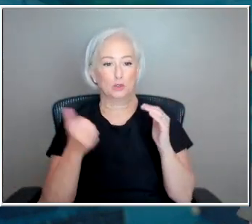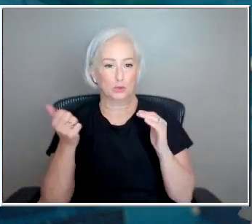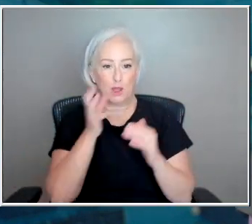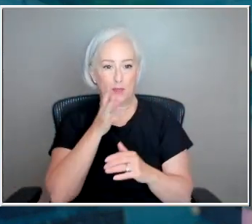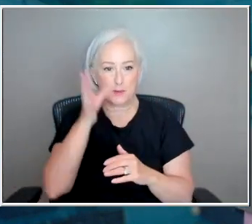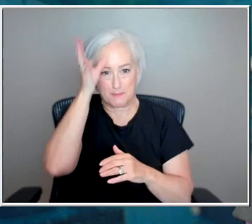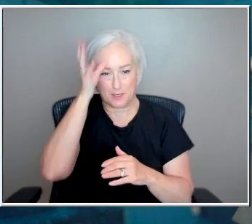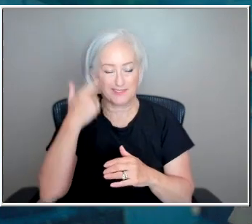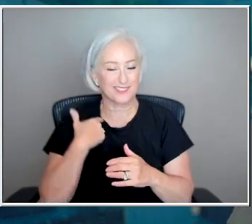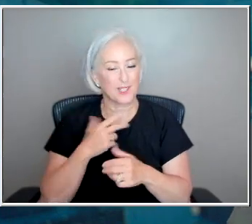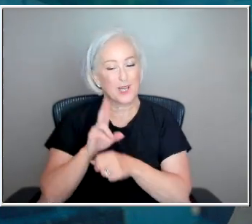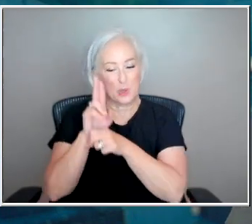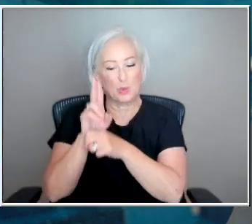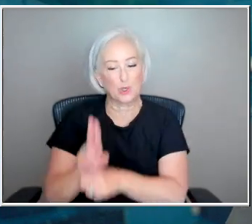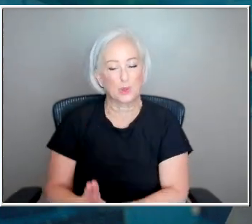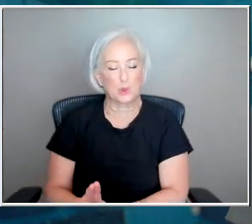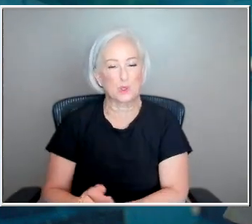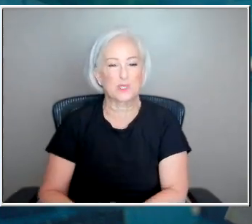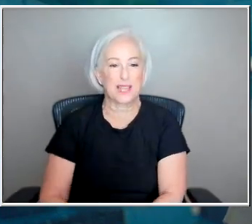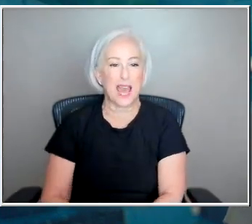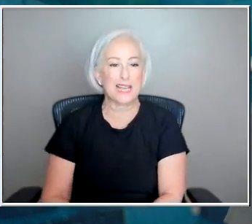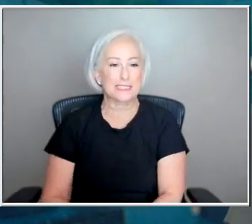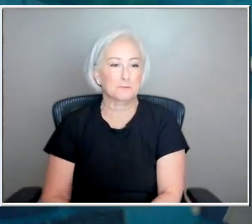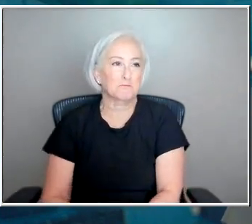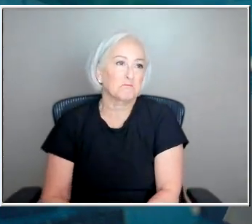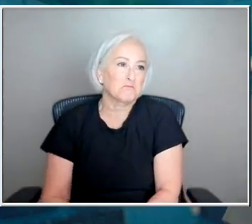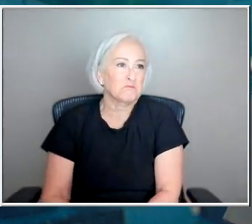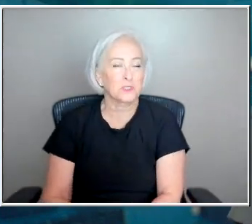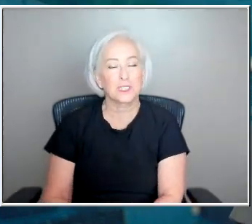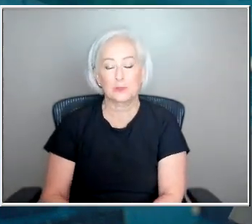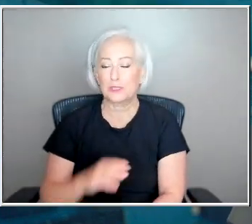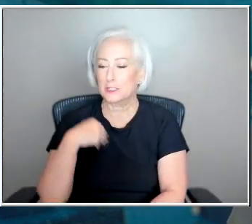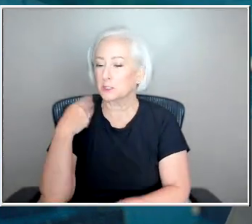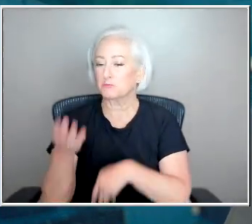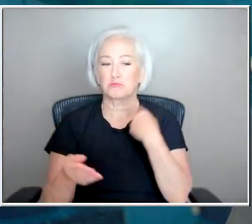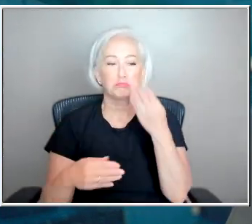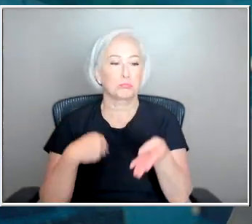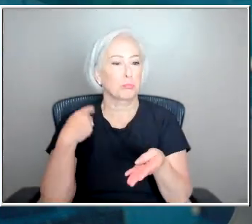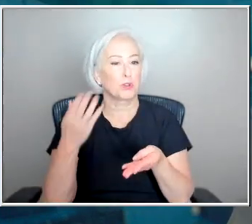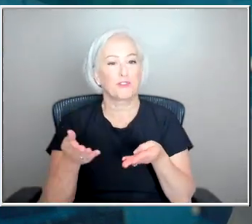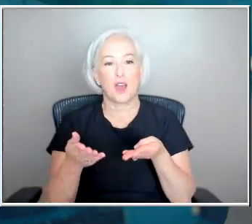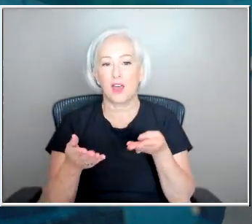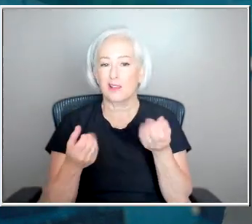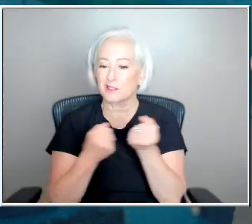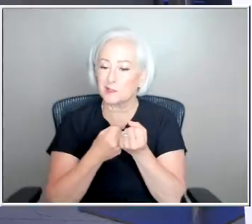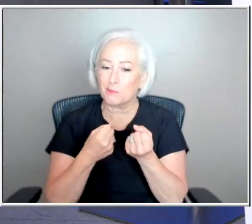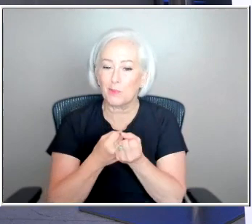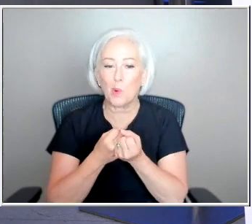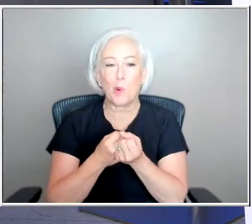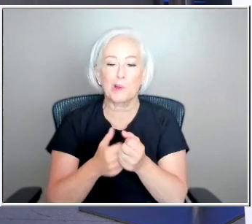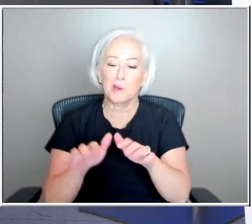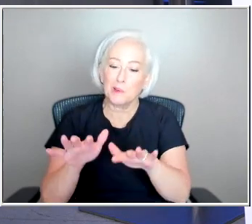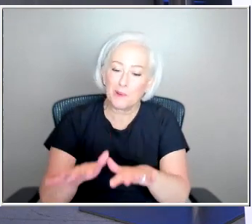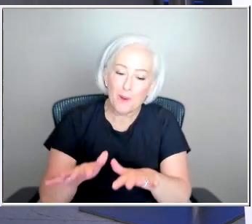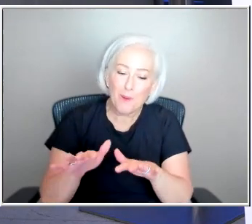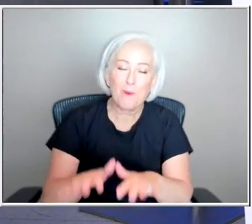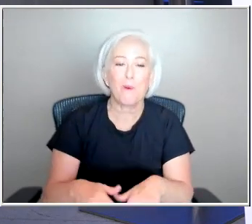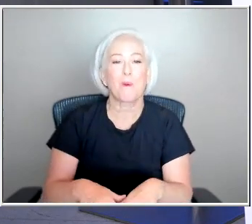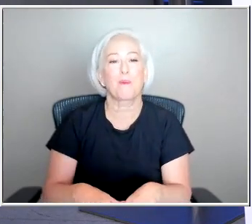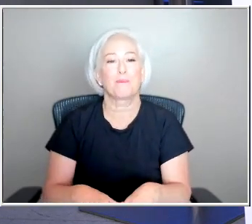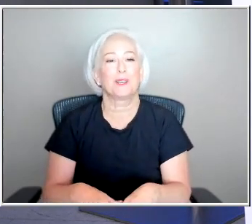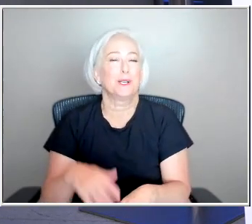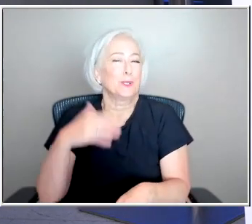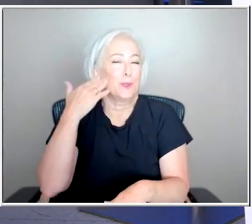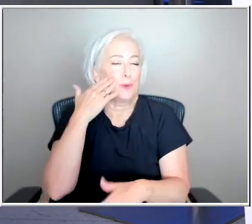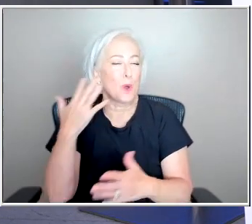all those questions. I feel like we just kind of provide, you know, like reassurance. You probably know some of the questions that are coming. Yeah, they probably sound